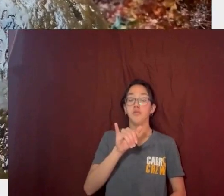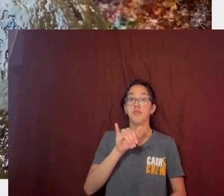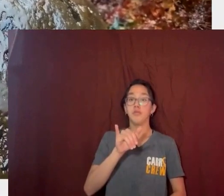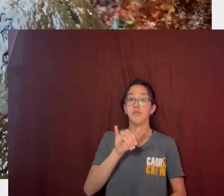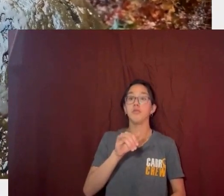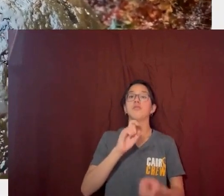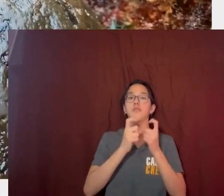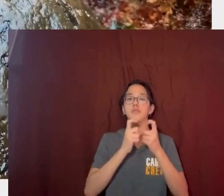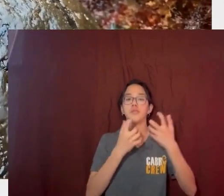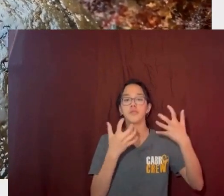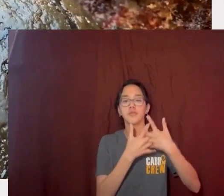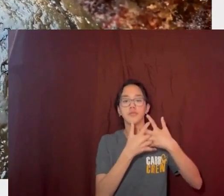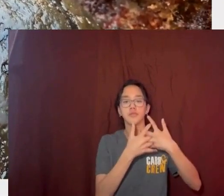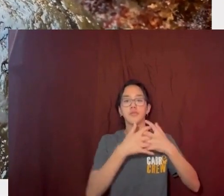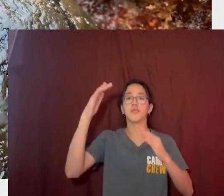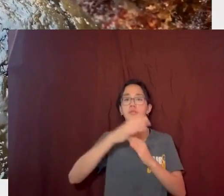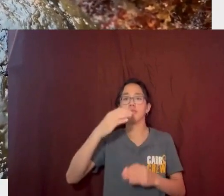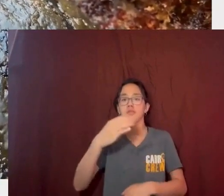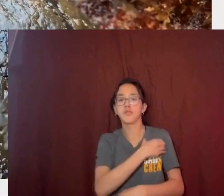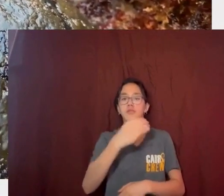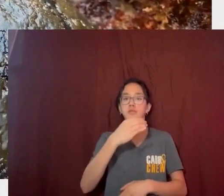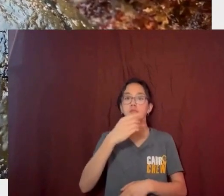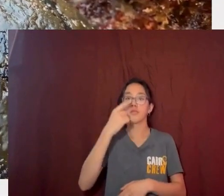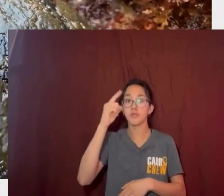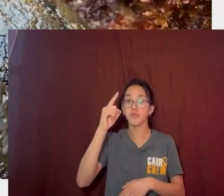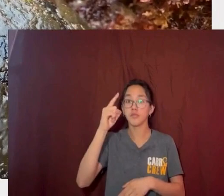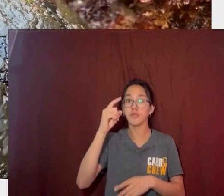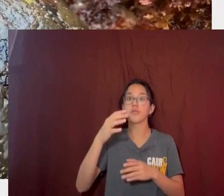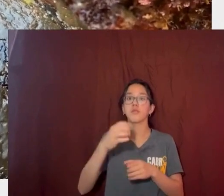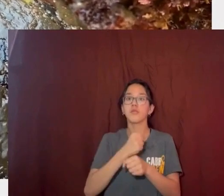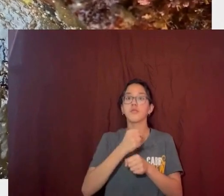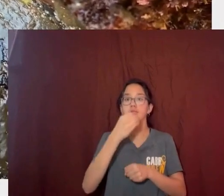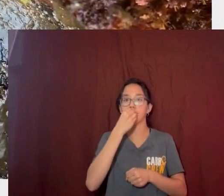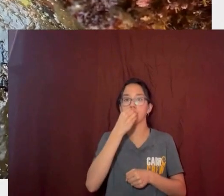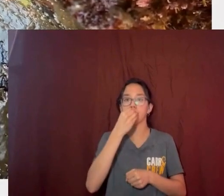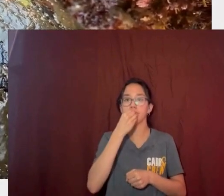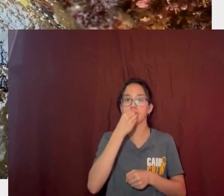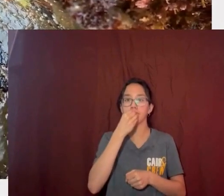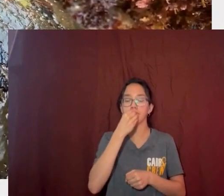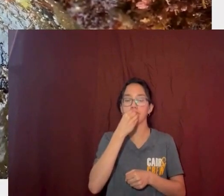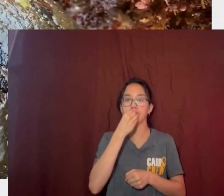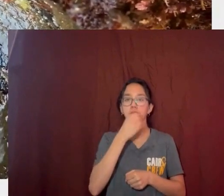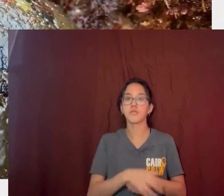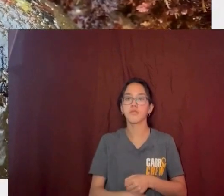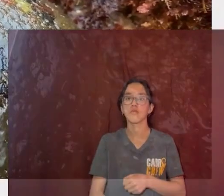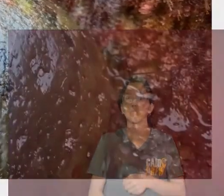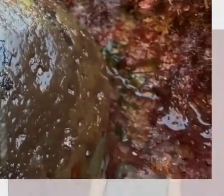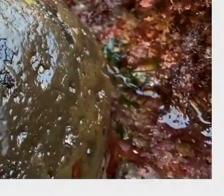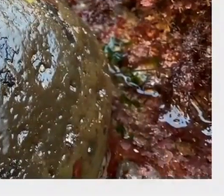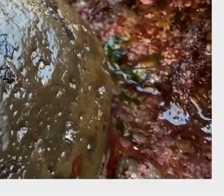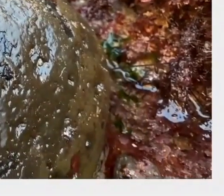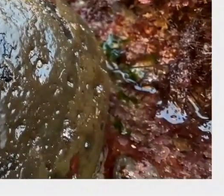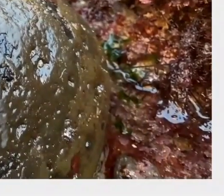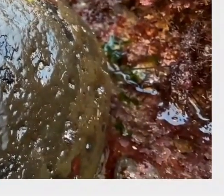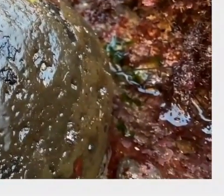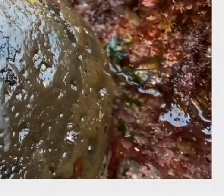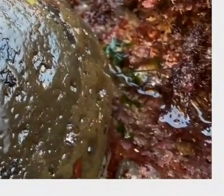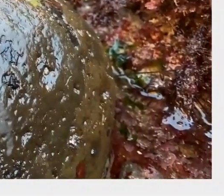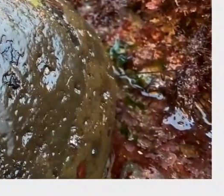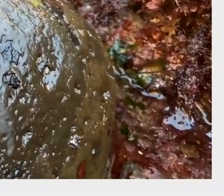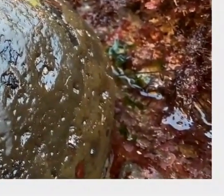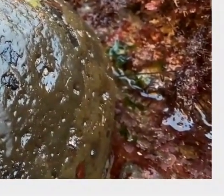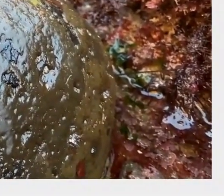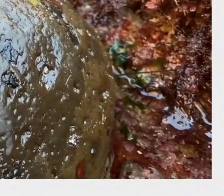So their proboscis is an adaptation or superpower to hunt and catch their food.